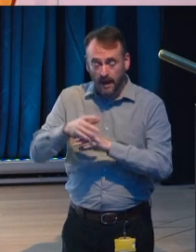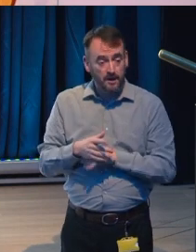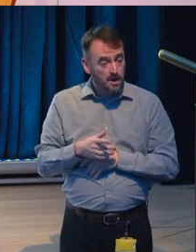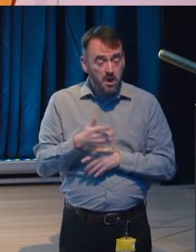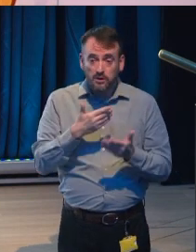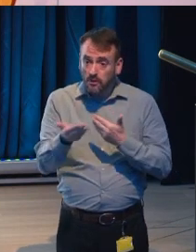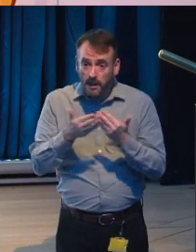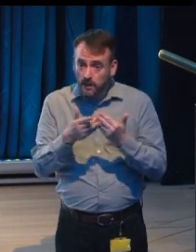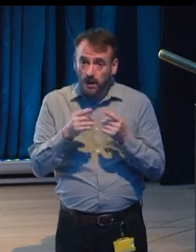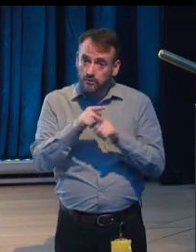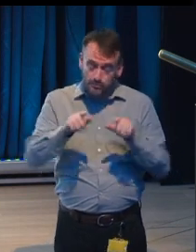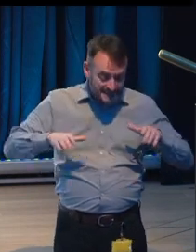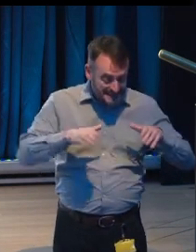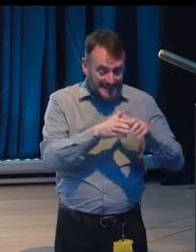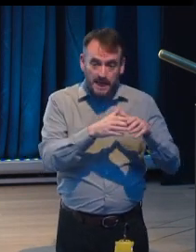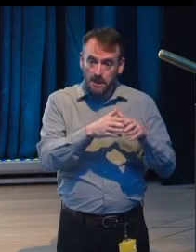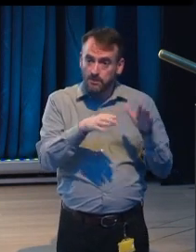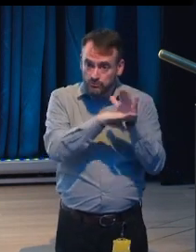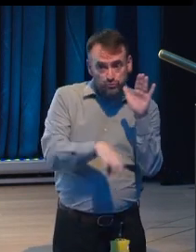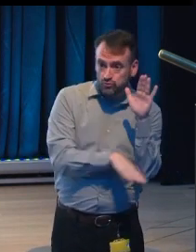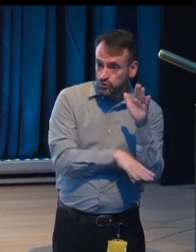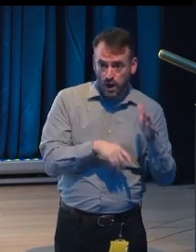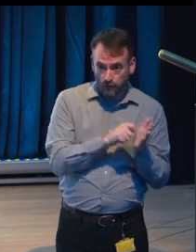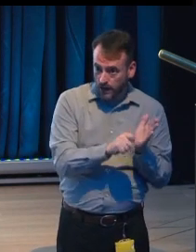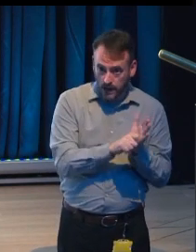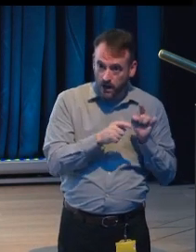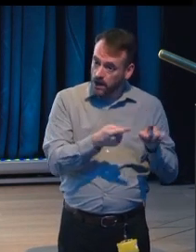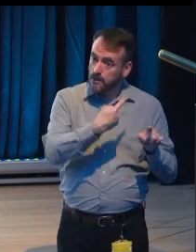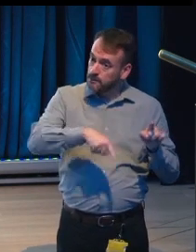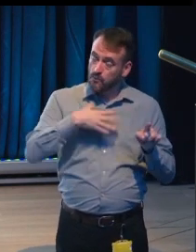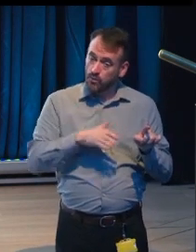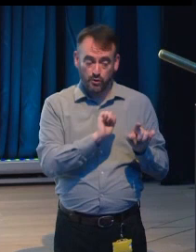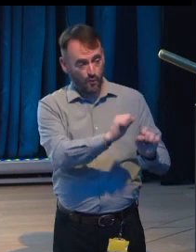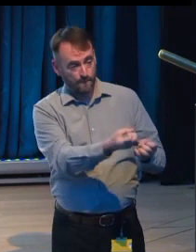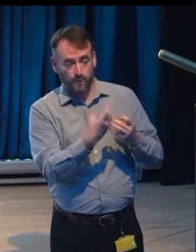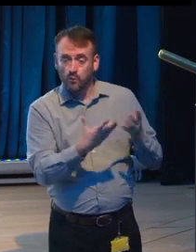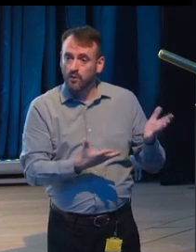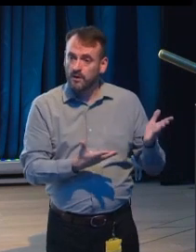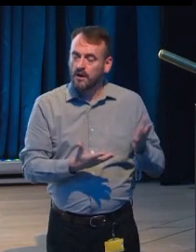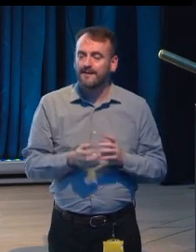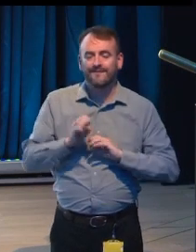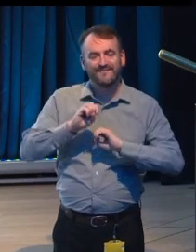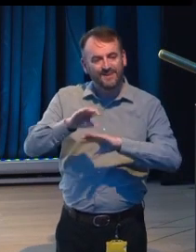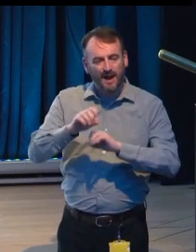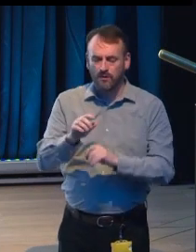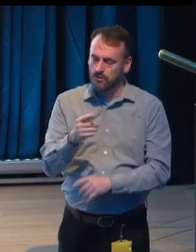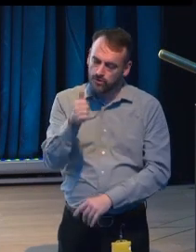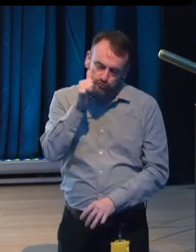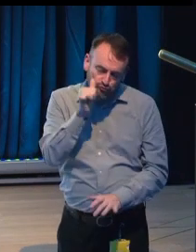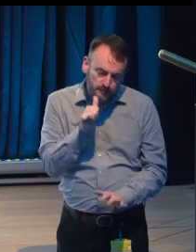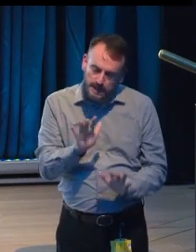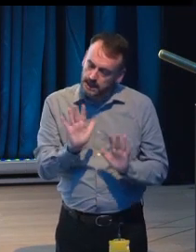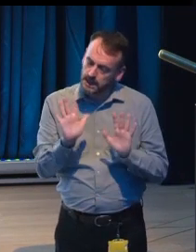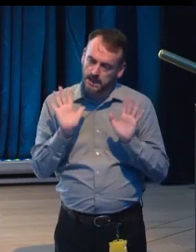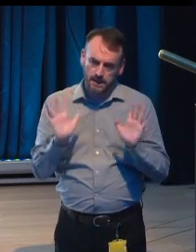looking to get a range of feedback on a script or an idea. So giving feedback can be a really tricky thing to do well. And it will make you